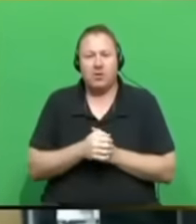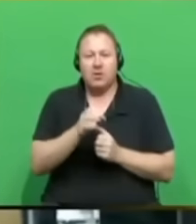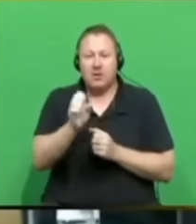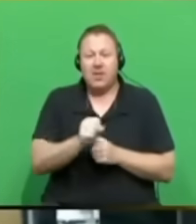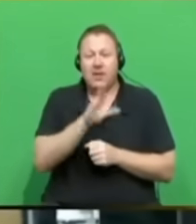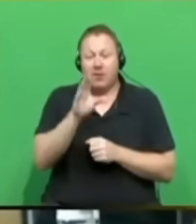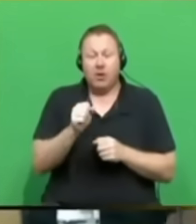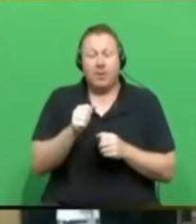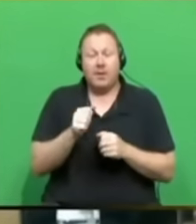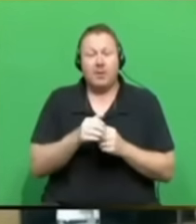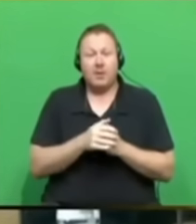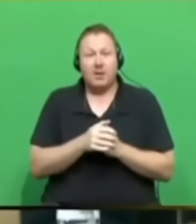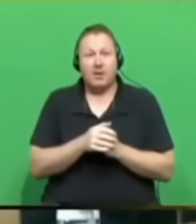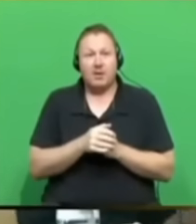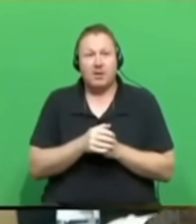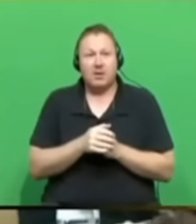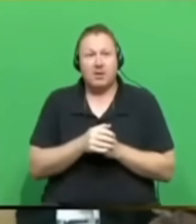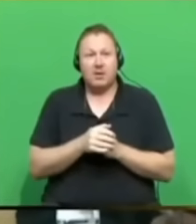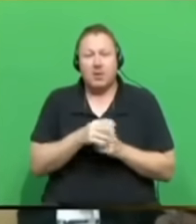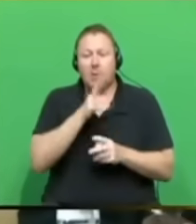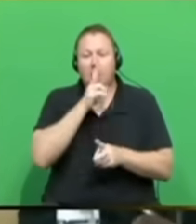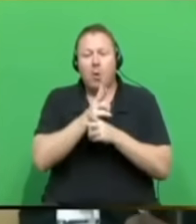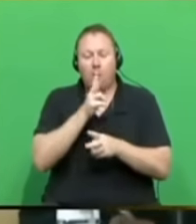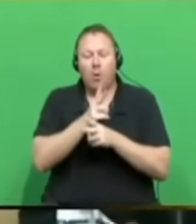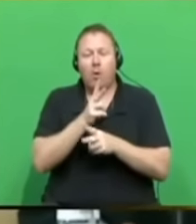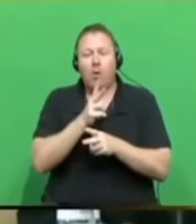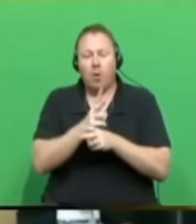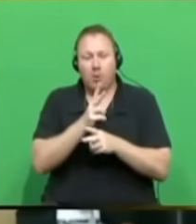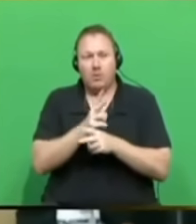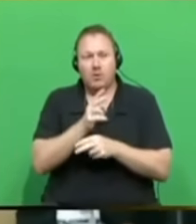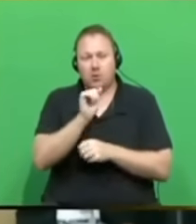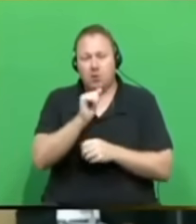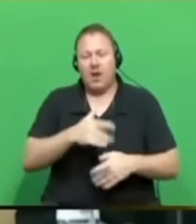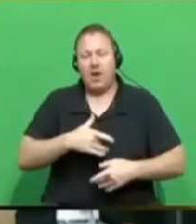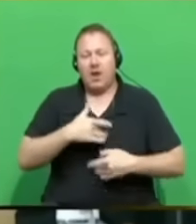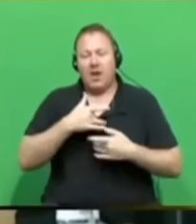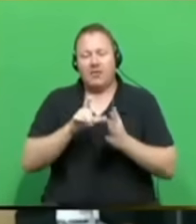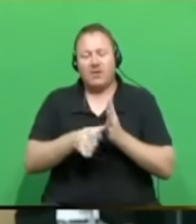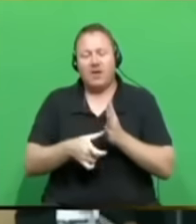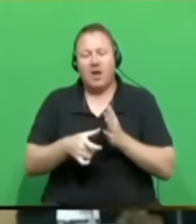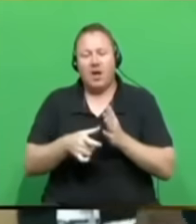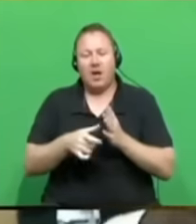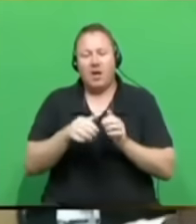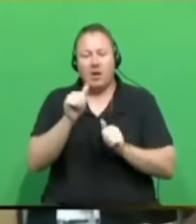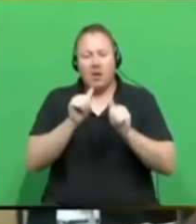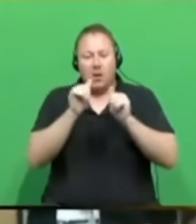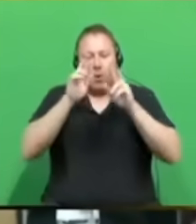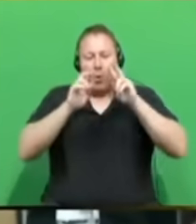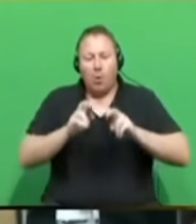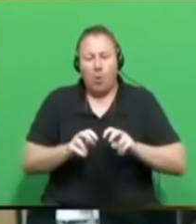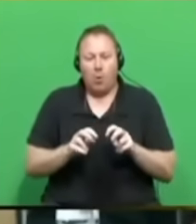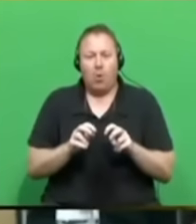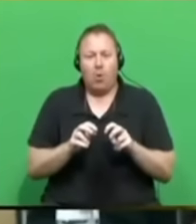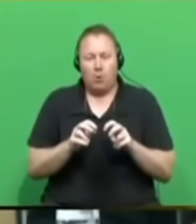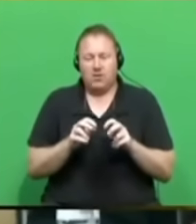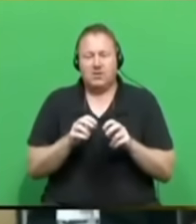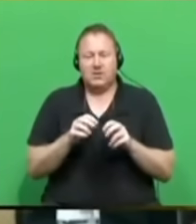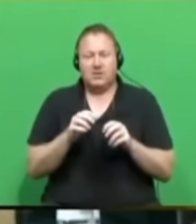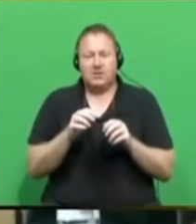you to at least live up to your promise about lifestyle audits for ministers, what did you do? You blew